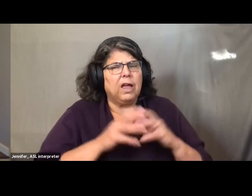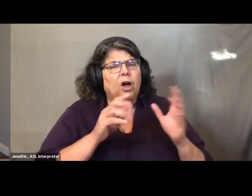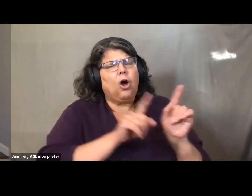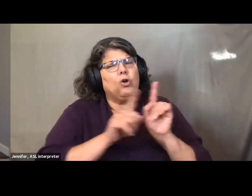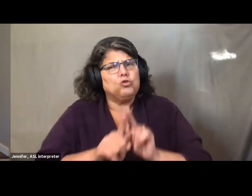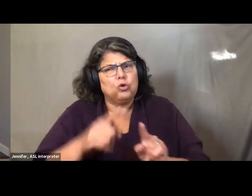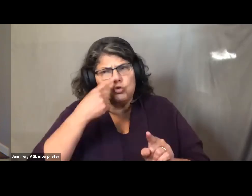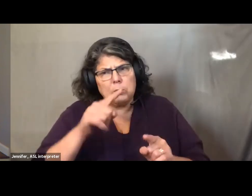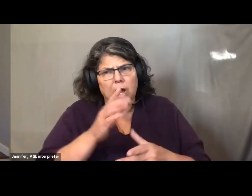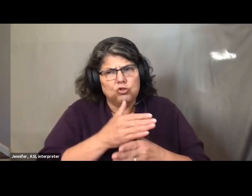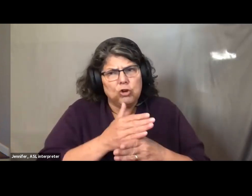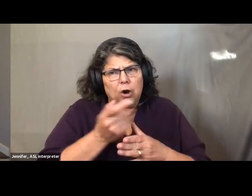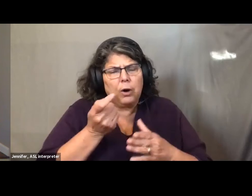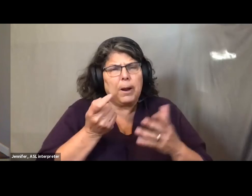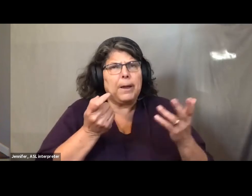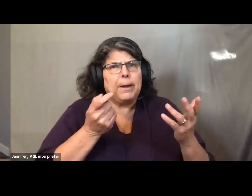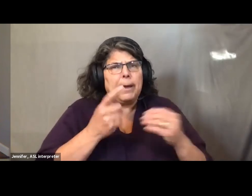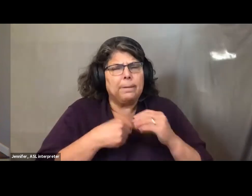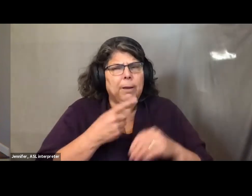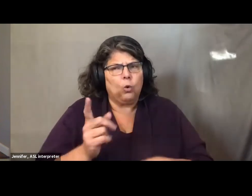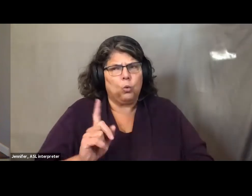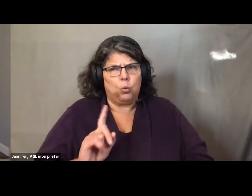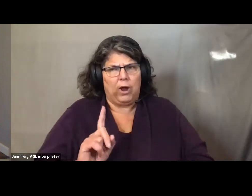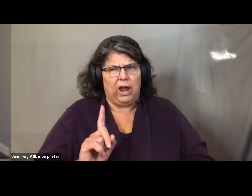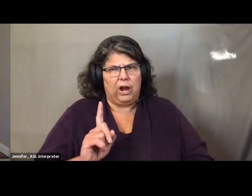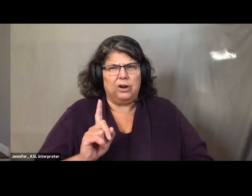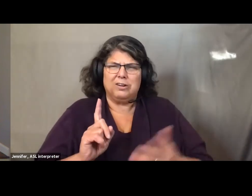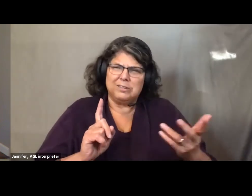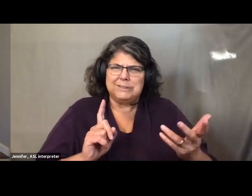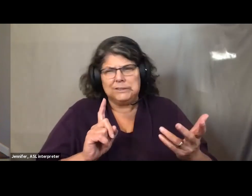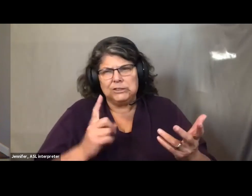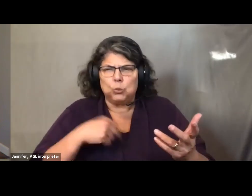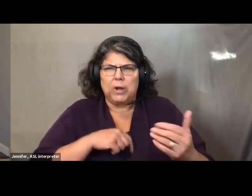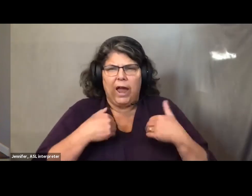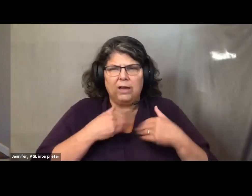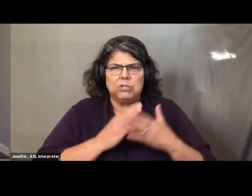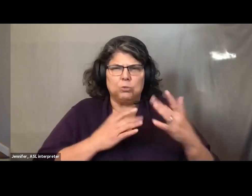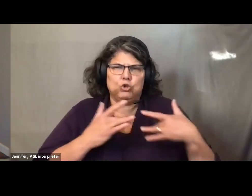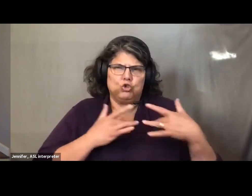some of the places where we've seen concerns? So,